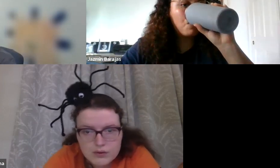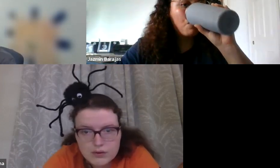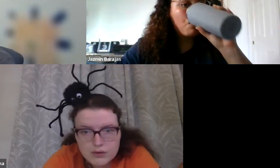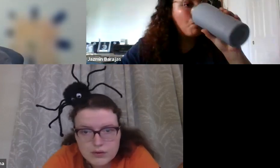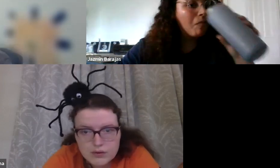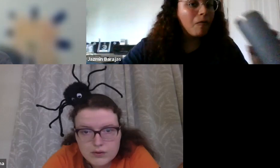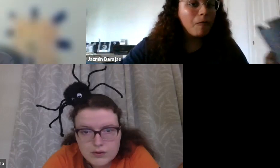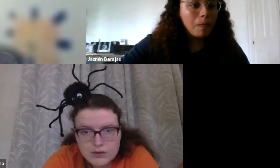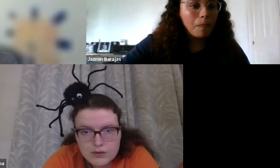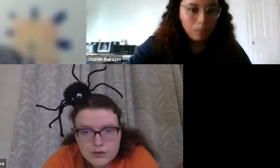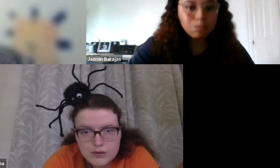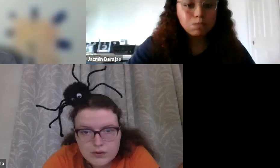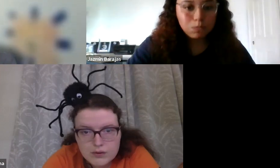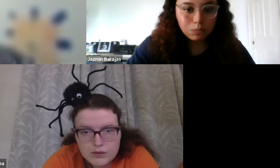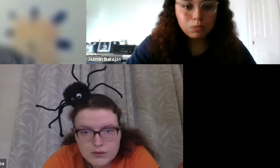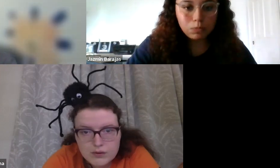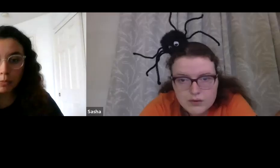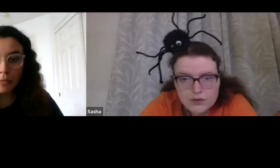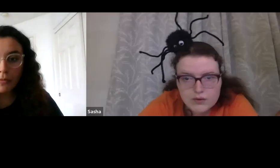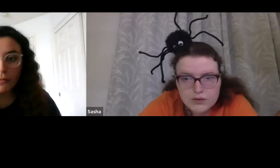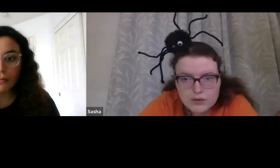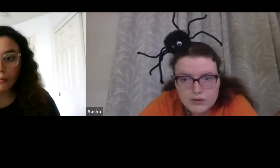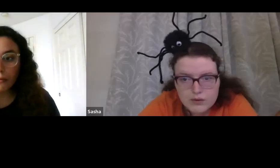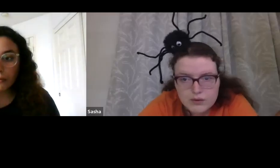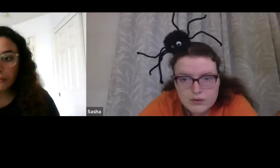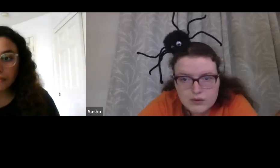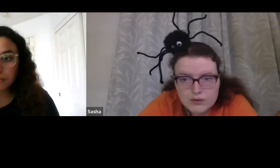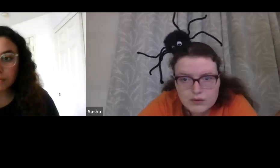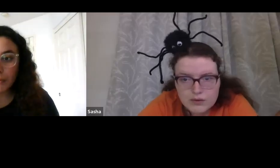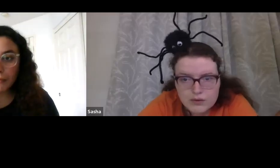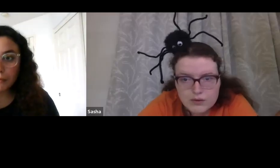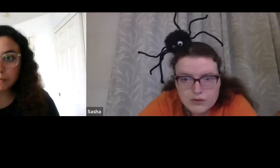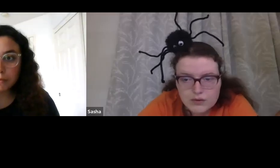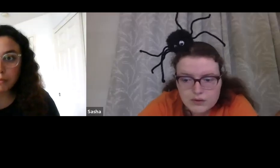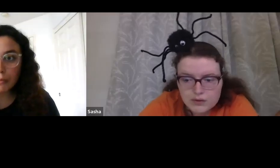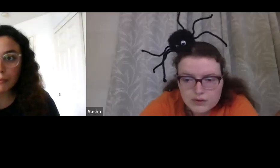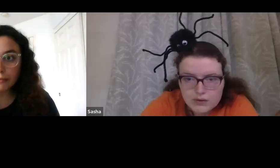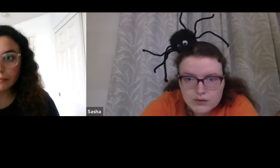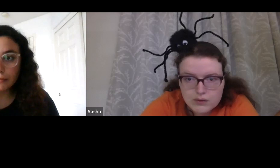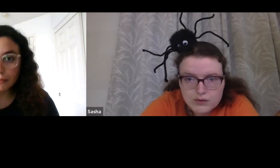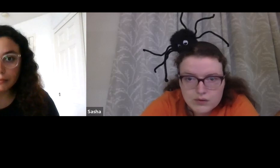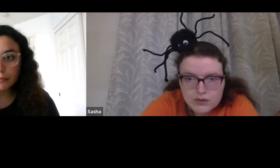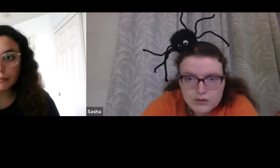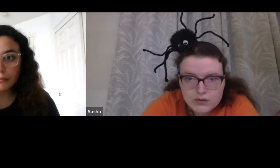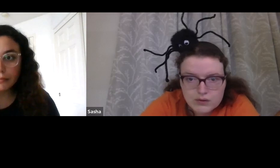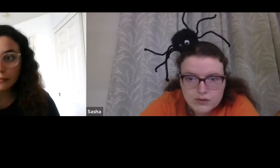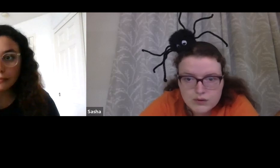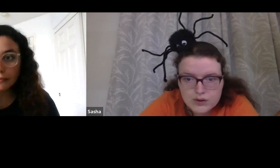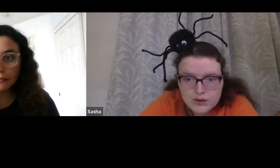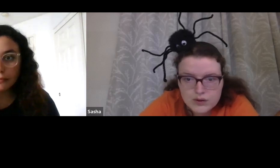I could join, like virtually for my community for people with Tourette's.